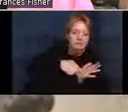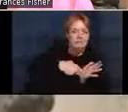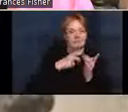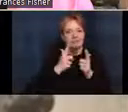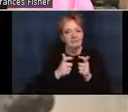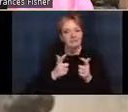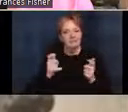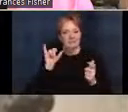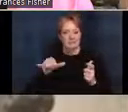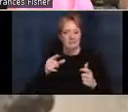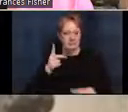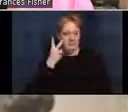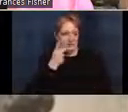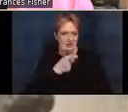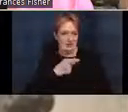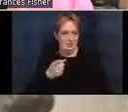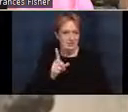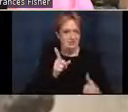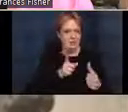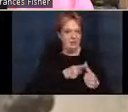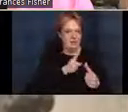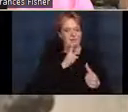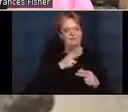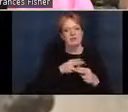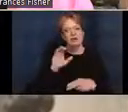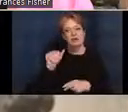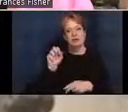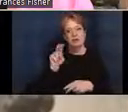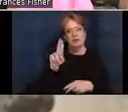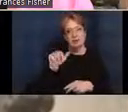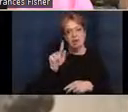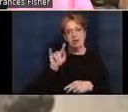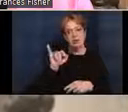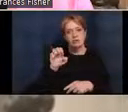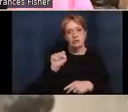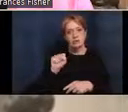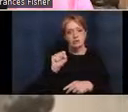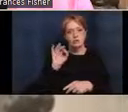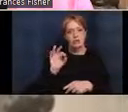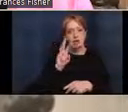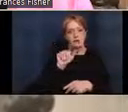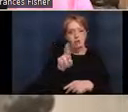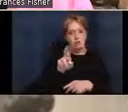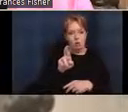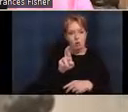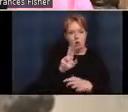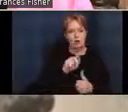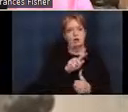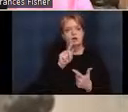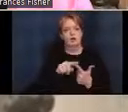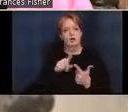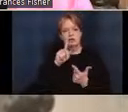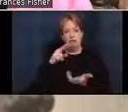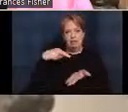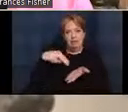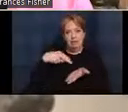This is, you can see here too, the first one is Casualties of War, and those are actually jitterbug dancers and cutting hair on the